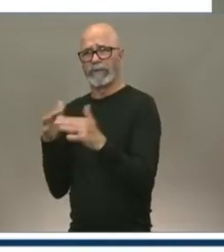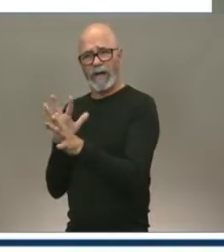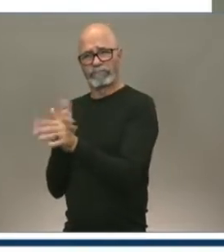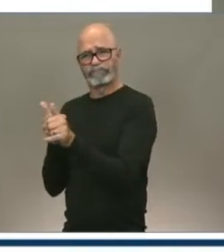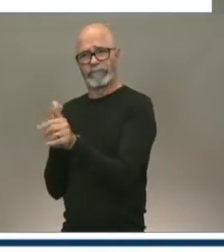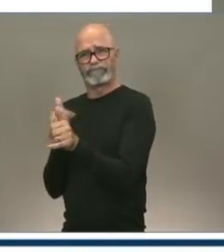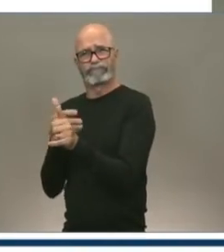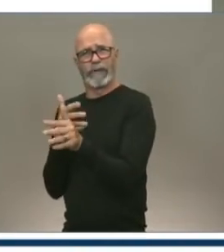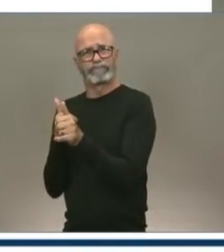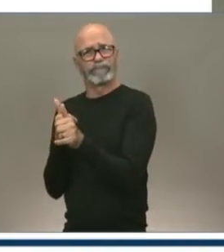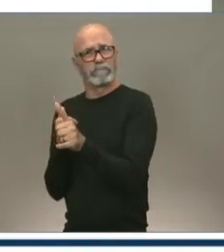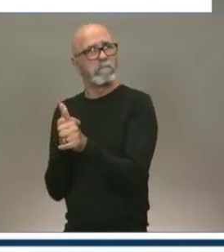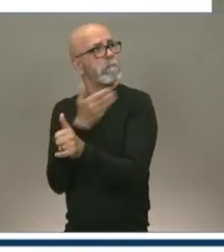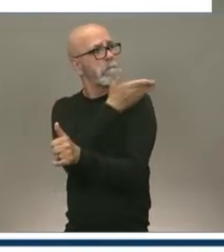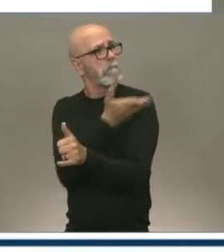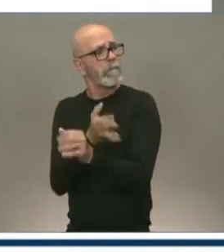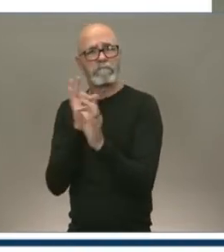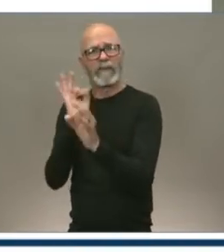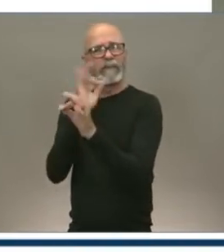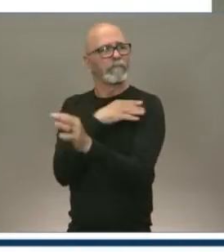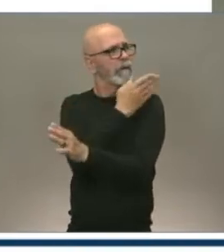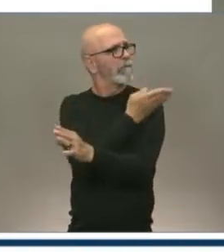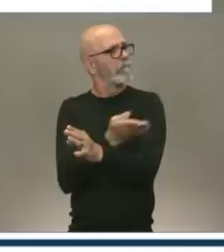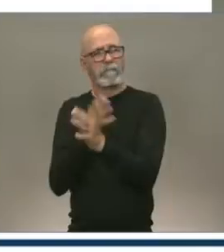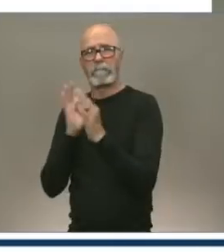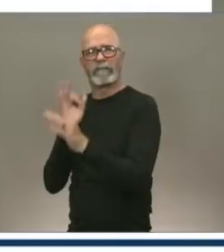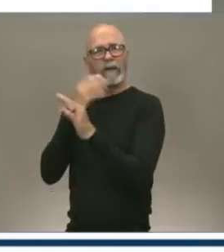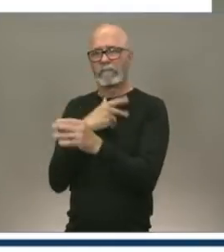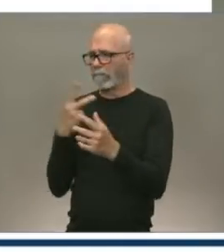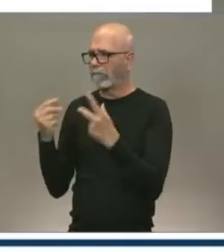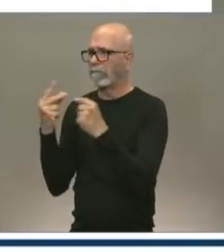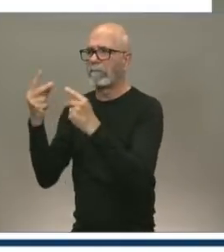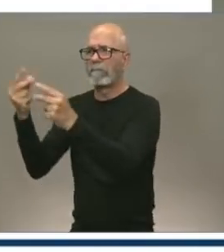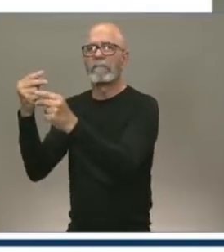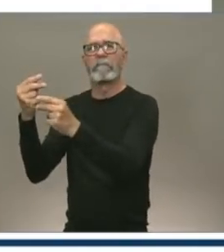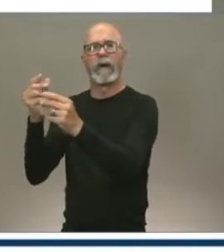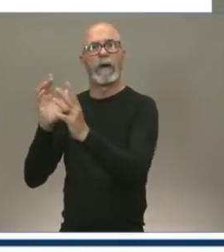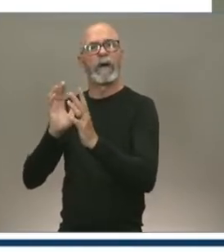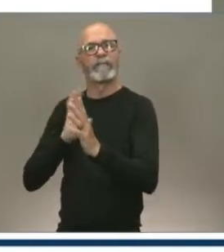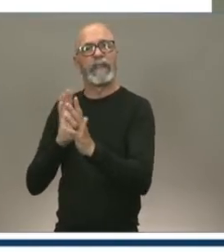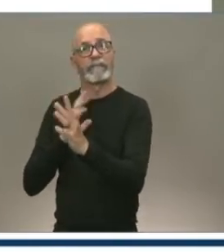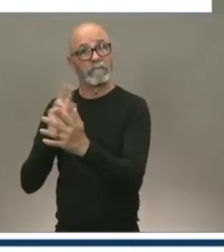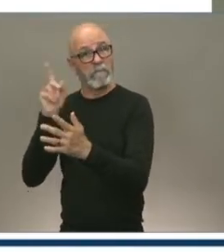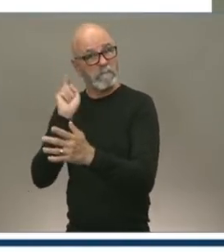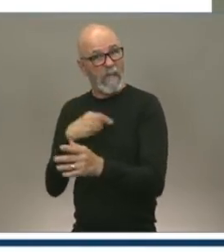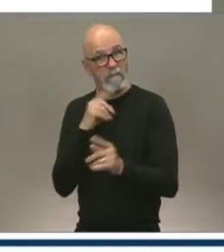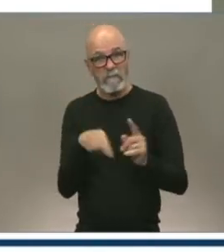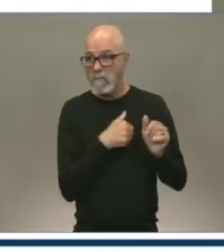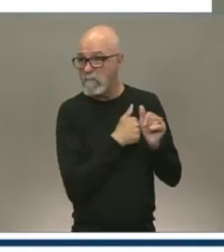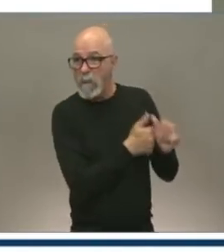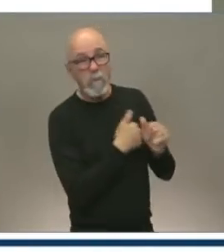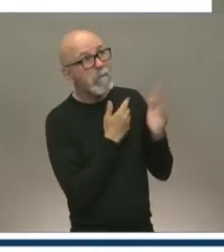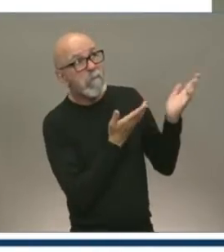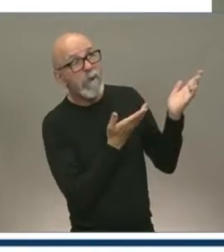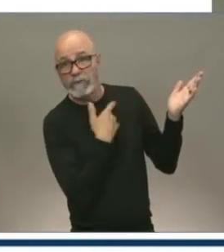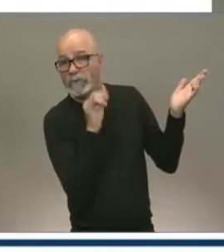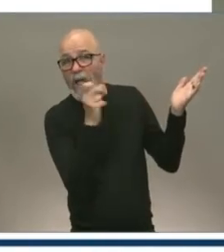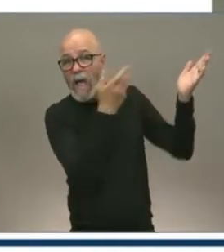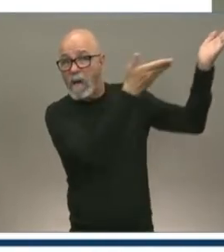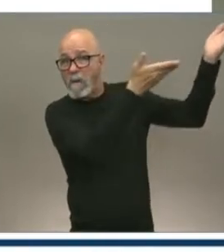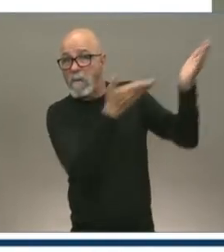supply increases. We can only deliver as fast as the supply demands, and we're getting vaccine and getting it